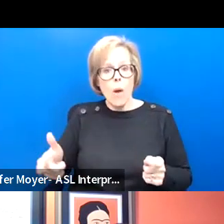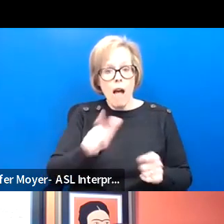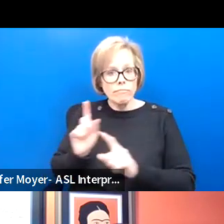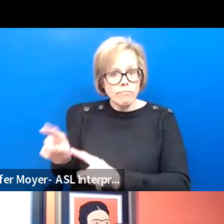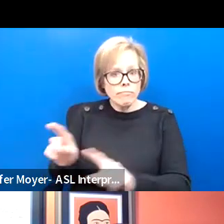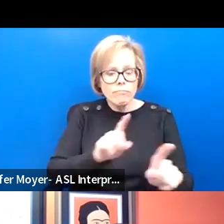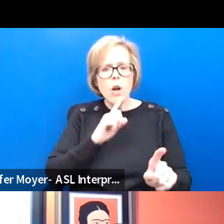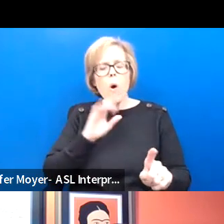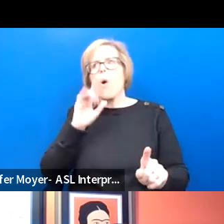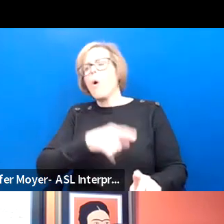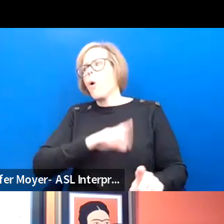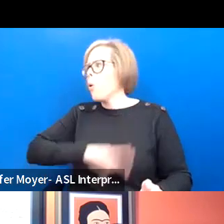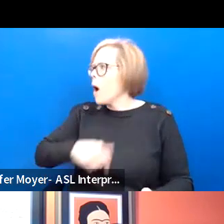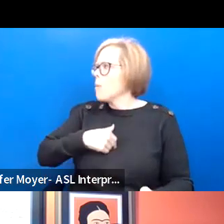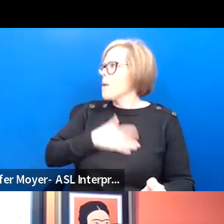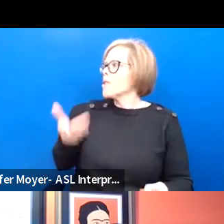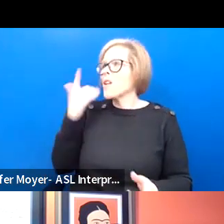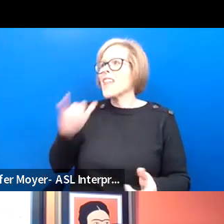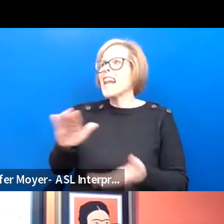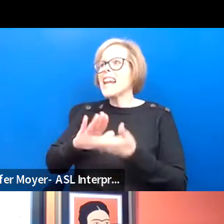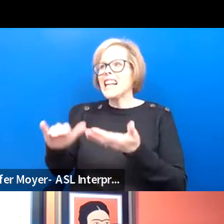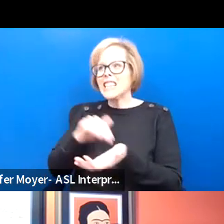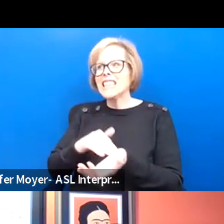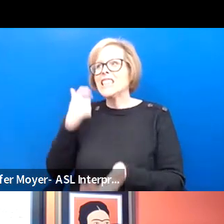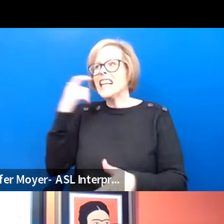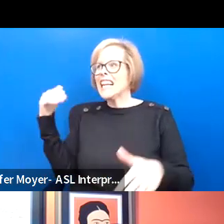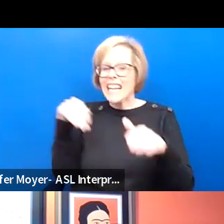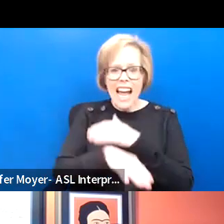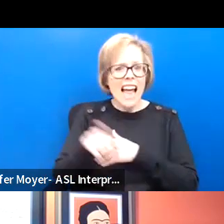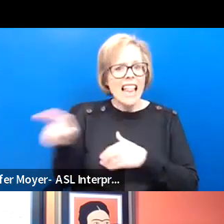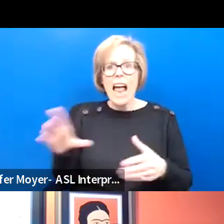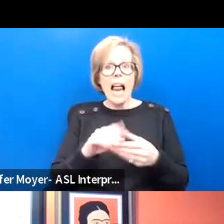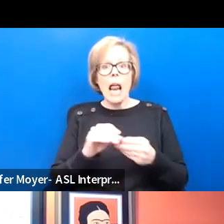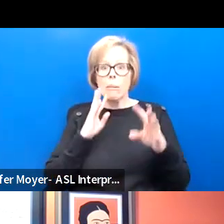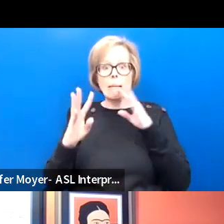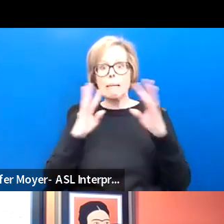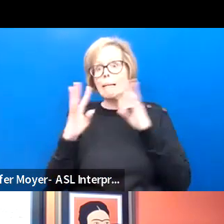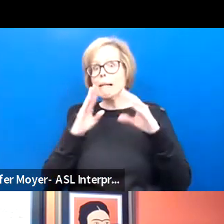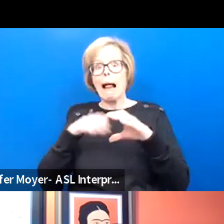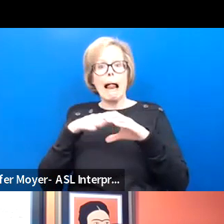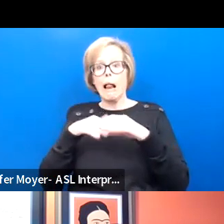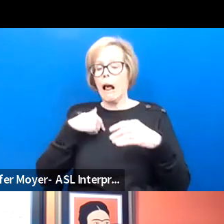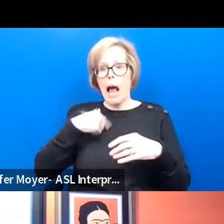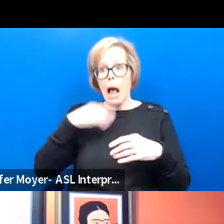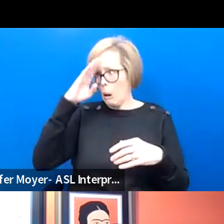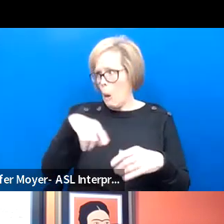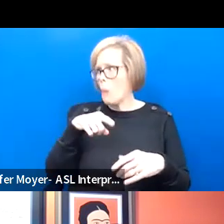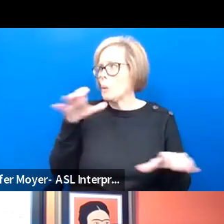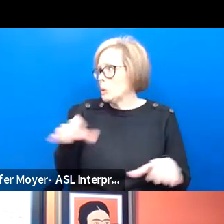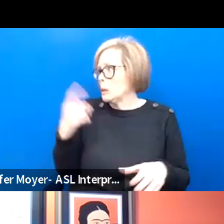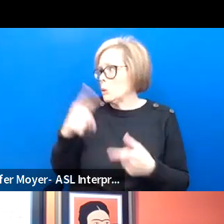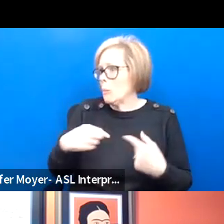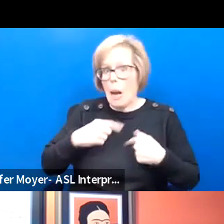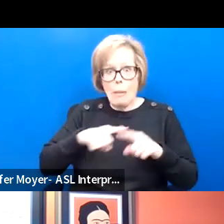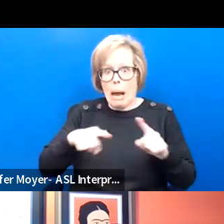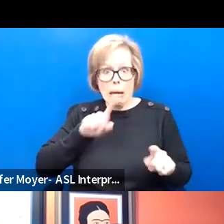say, oh, I'm so glad you're here. You know, that nice nurse or doctor just came in and they said blah, blah, blah, blah, blah, blah. And I know they're going to do something to me, but I don't know what they're